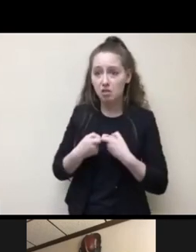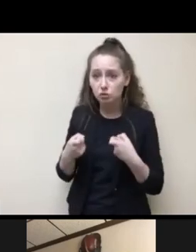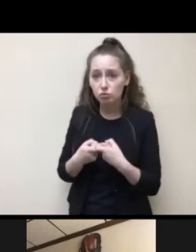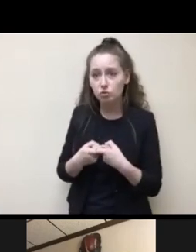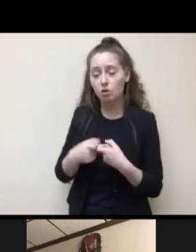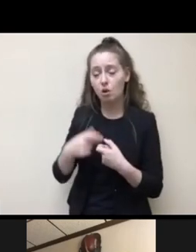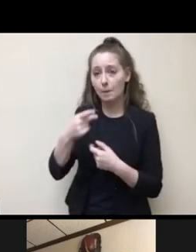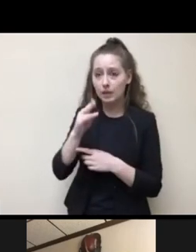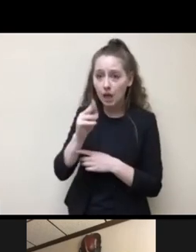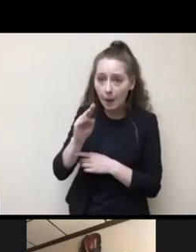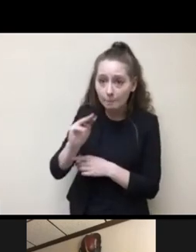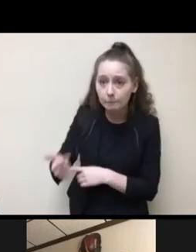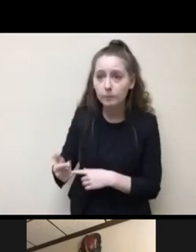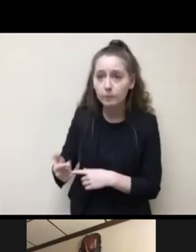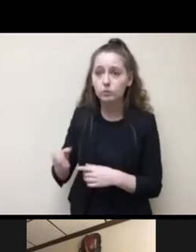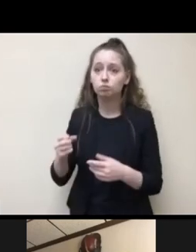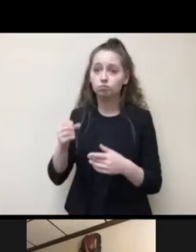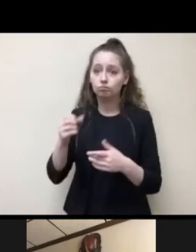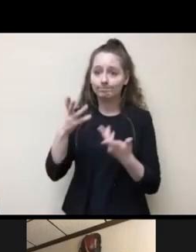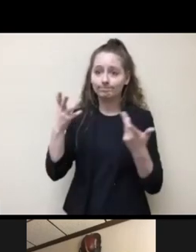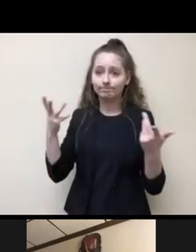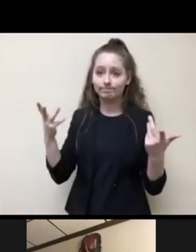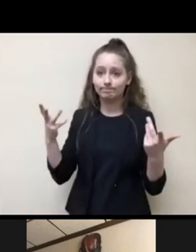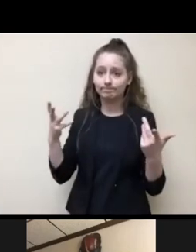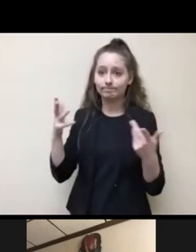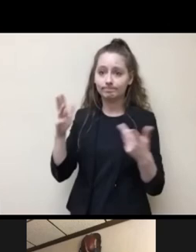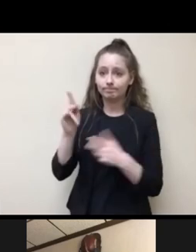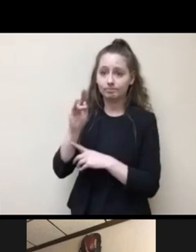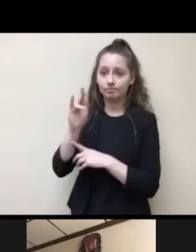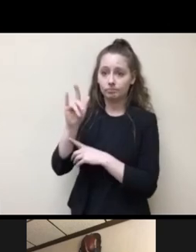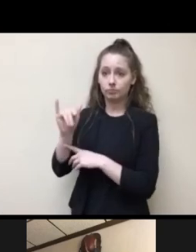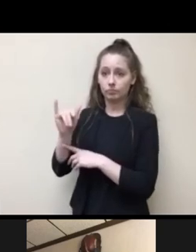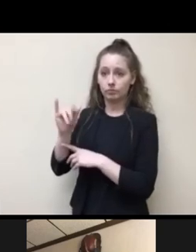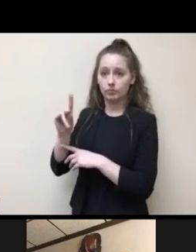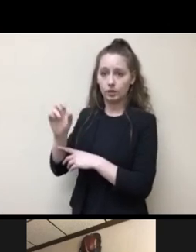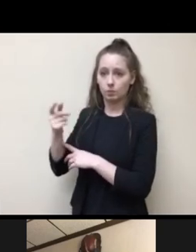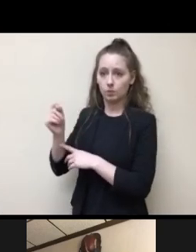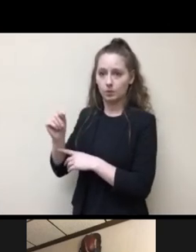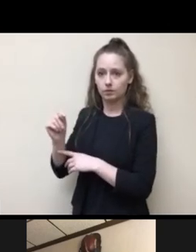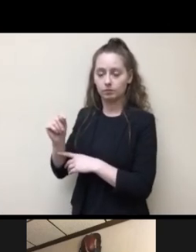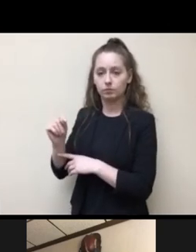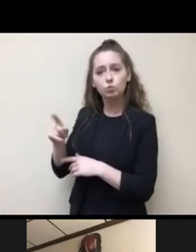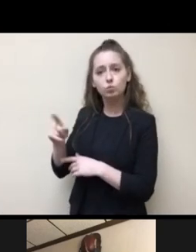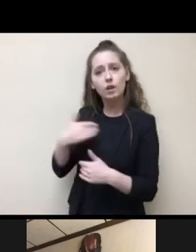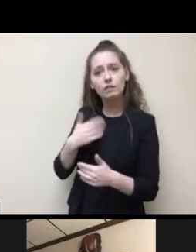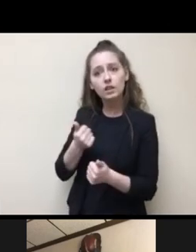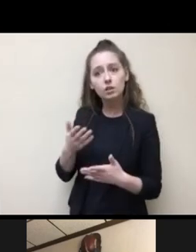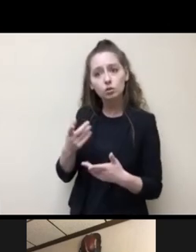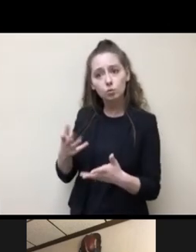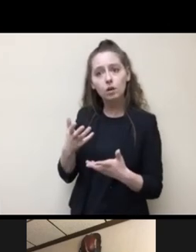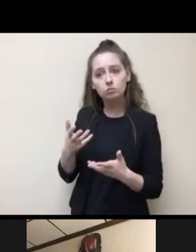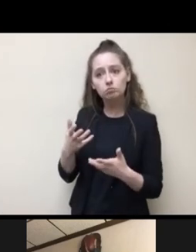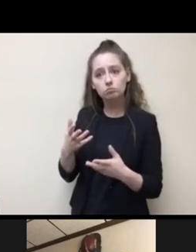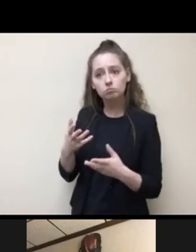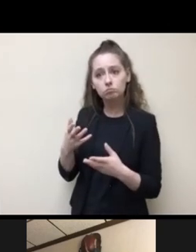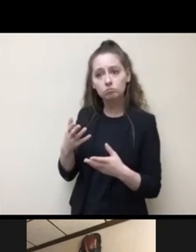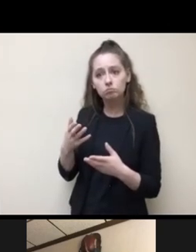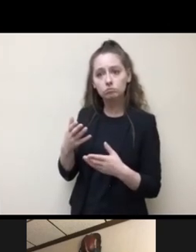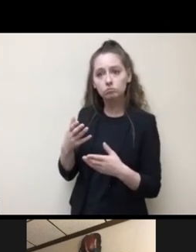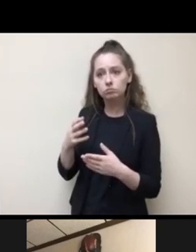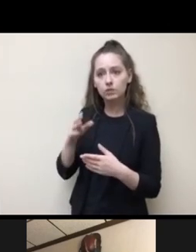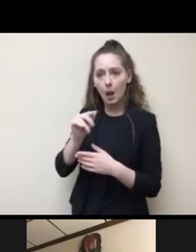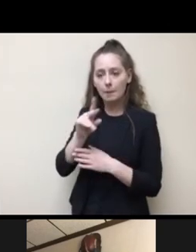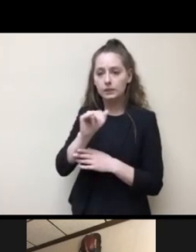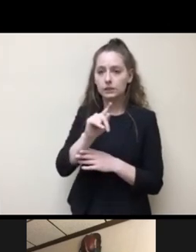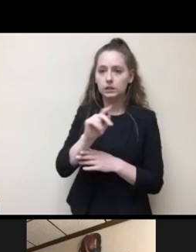Kelly's department, as soon as we opened, was immediately swamped. But Kelly Kearney, Kelly, you have anything you want to update the public on? Just coming in for permits